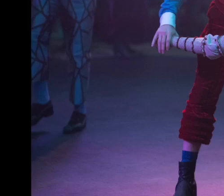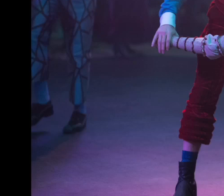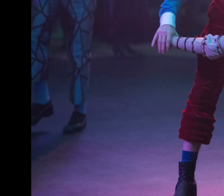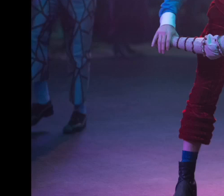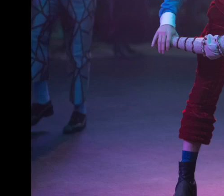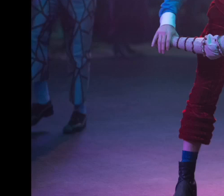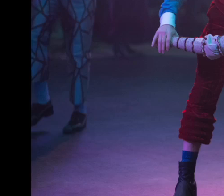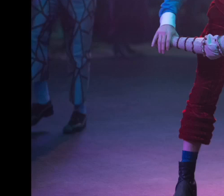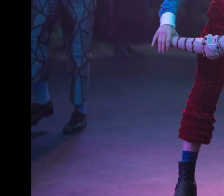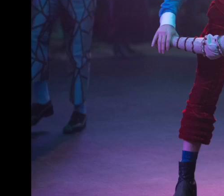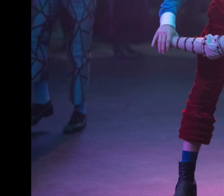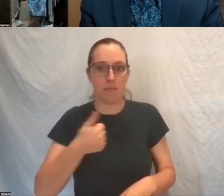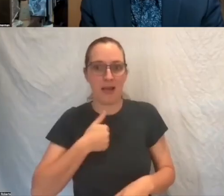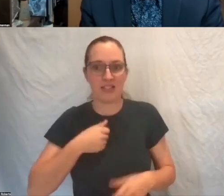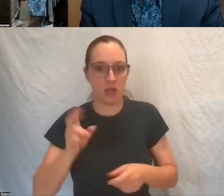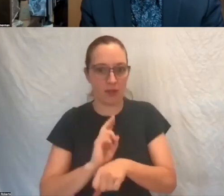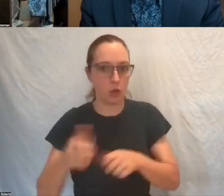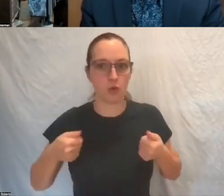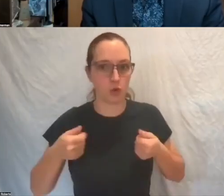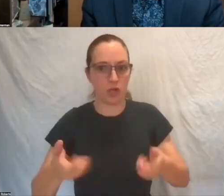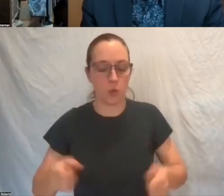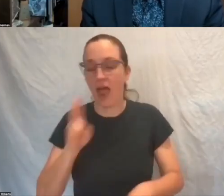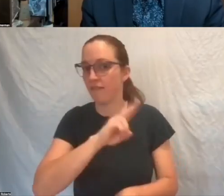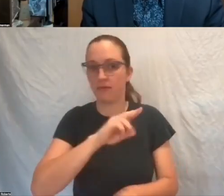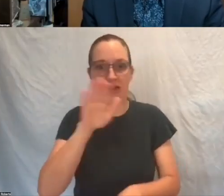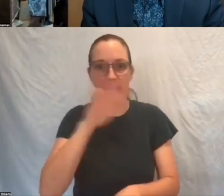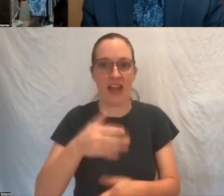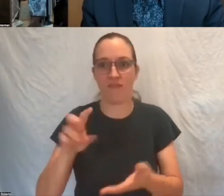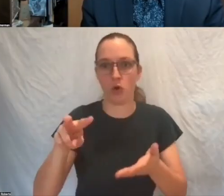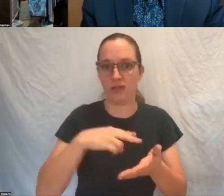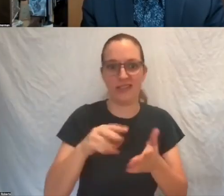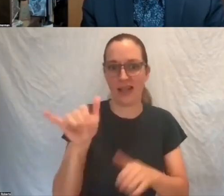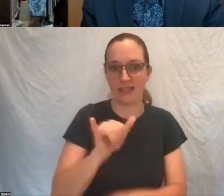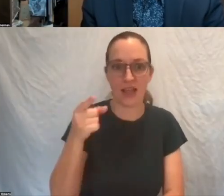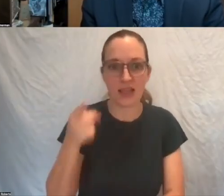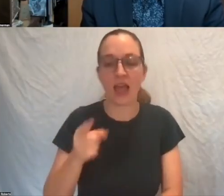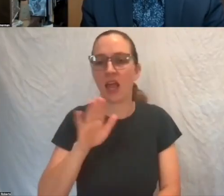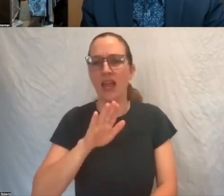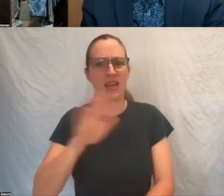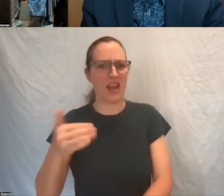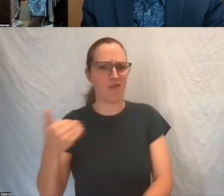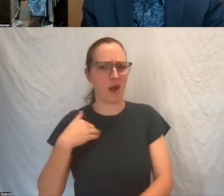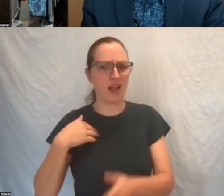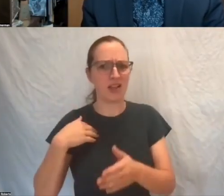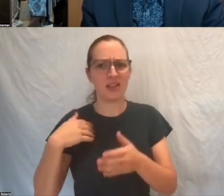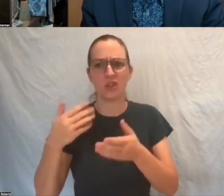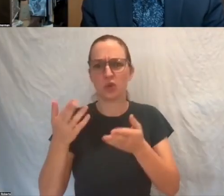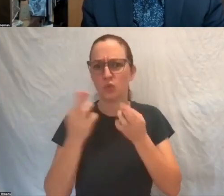a wheelchair user, have never danced that much in my life, and just haven't had the resources, or